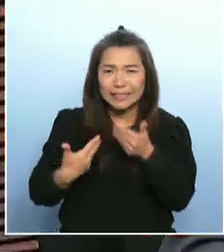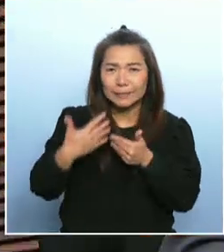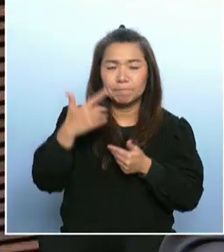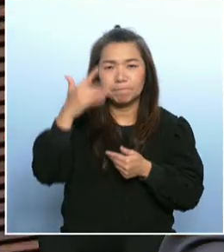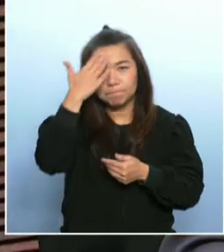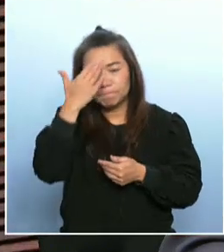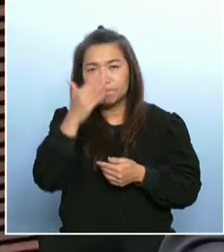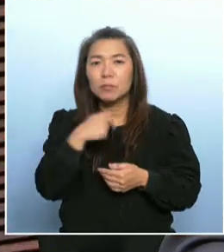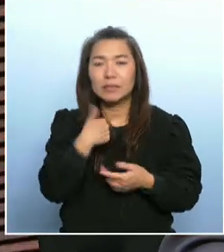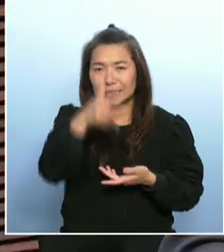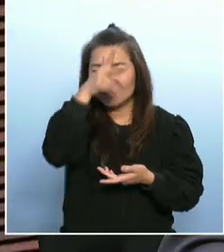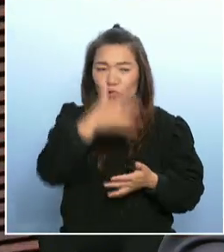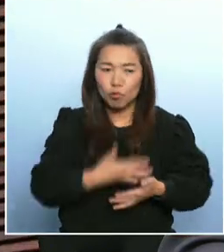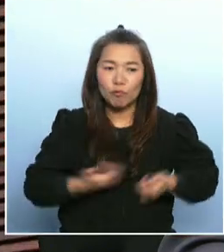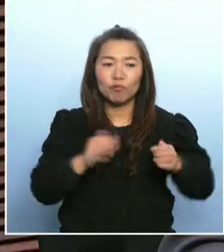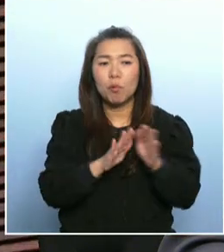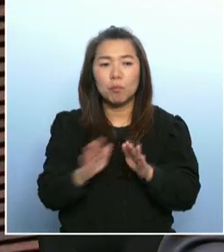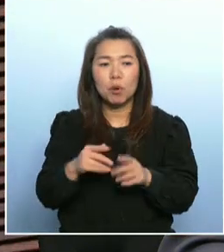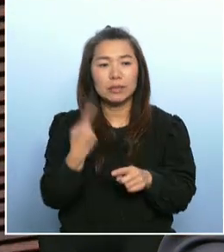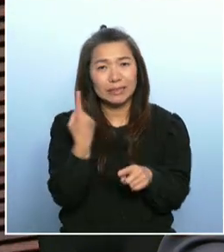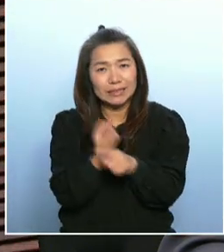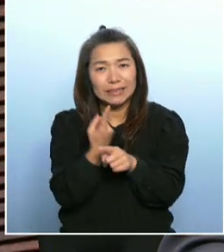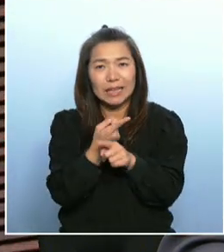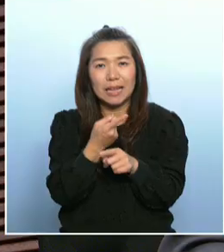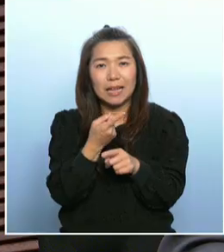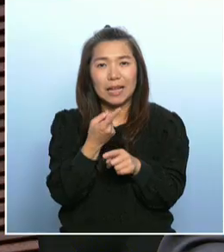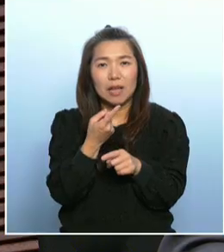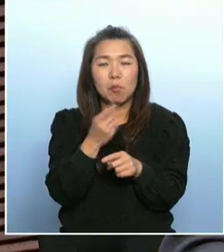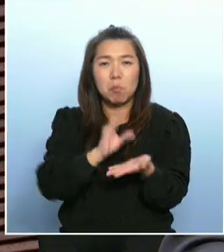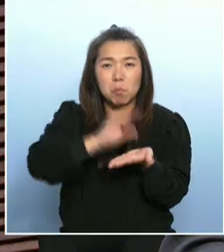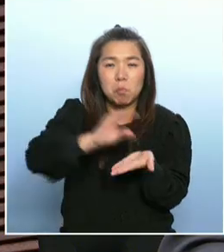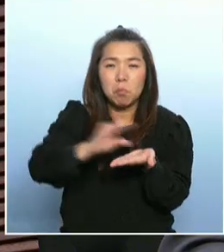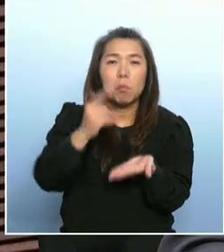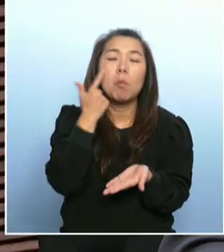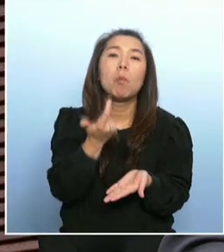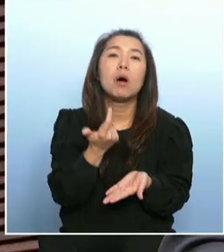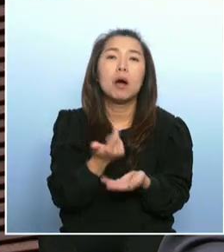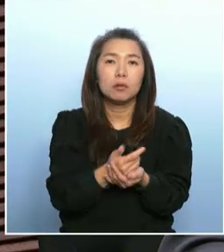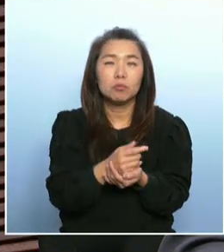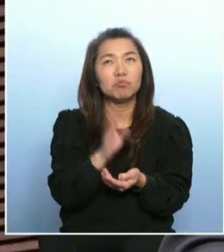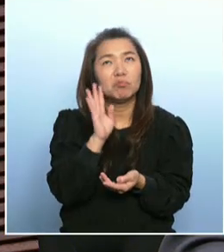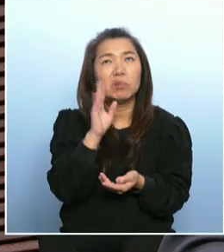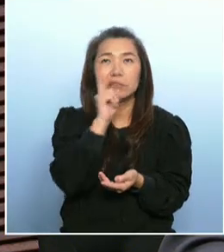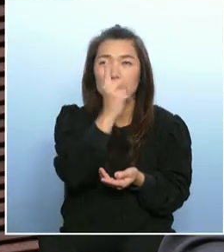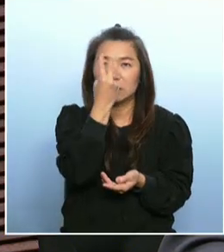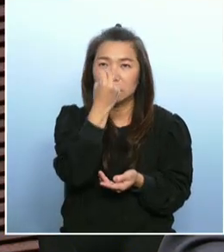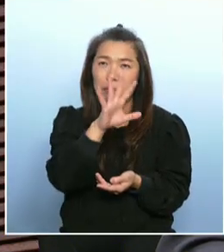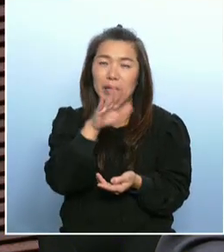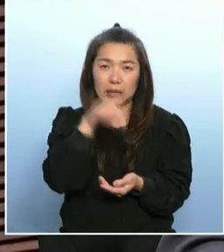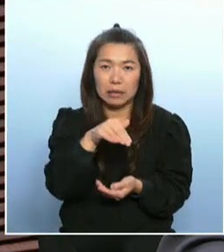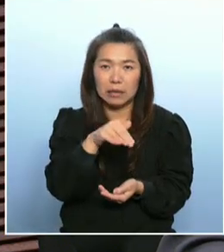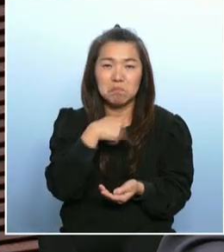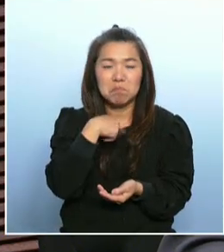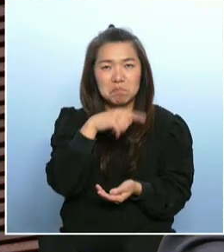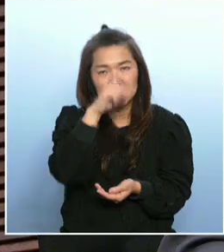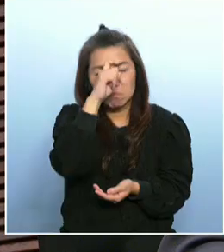Madam Chair, in terms of rehabilitation services, the government has dedicated much resources. I think that we're